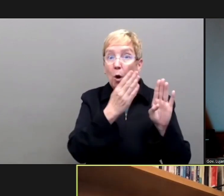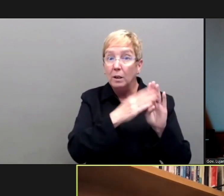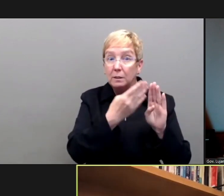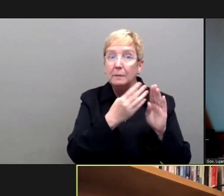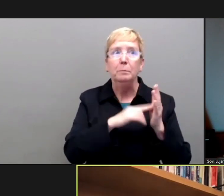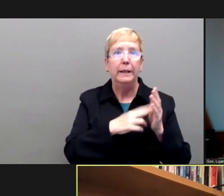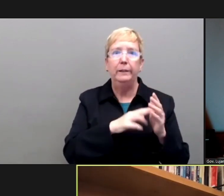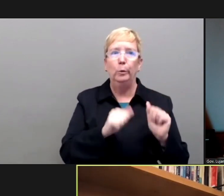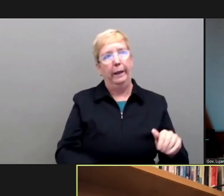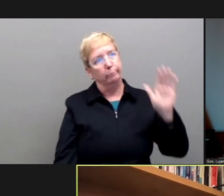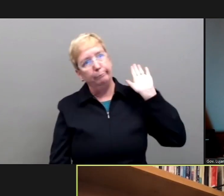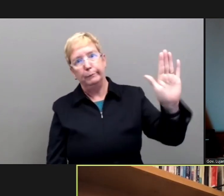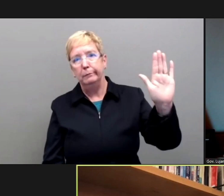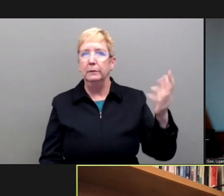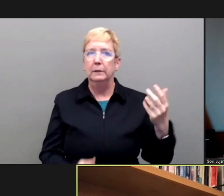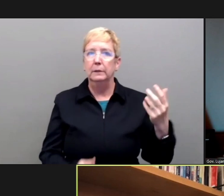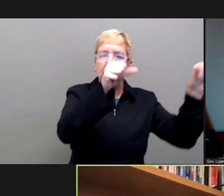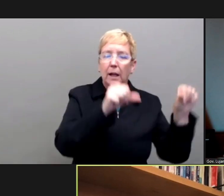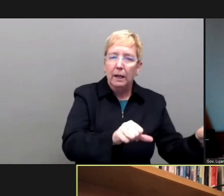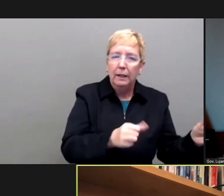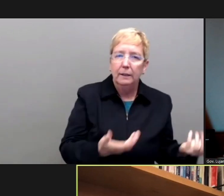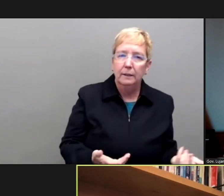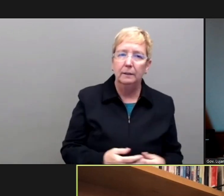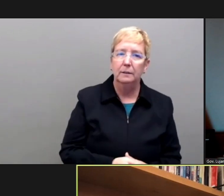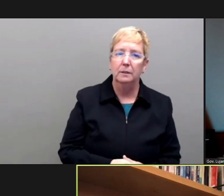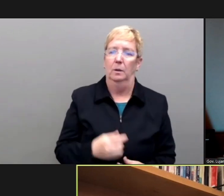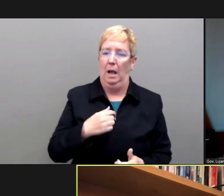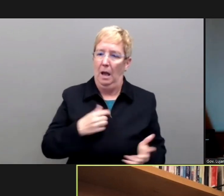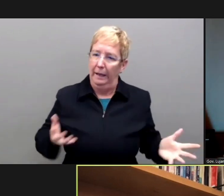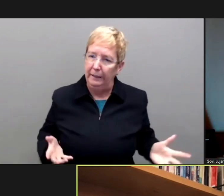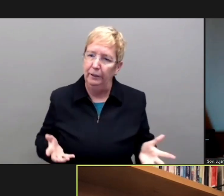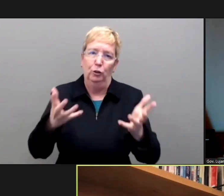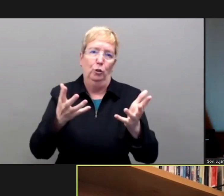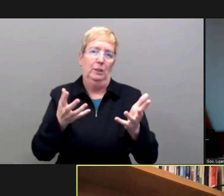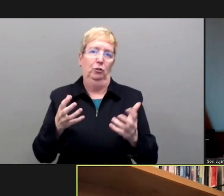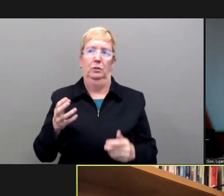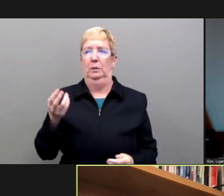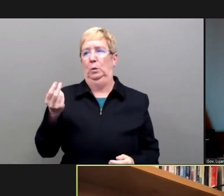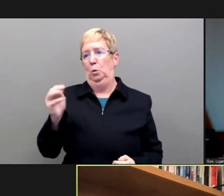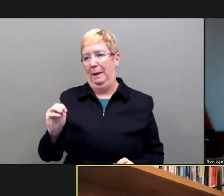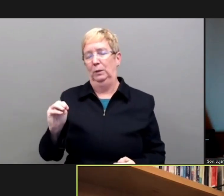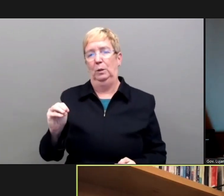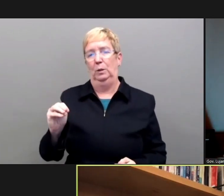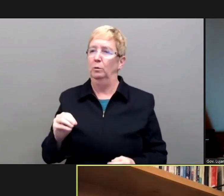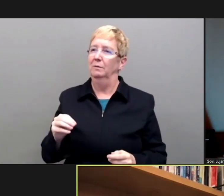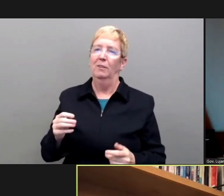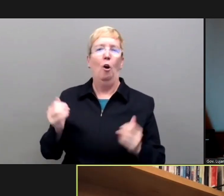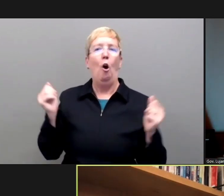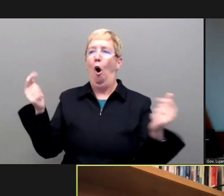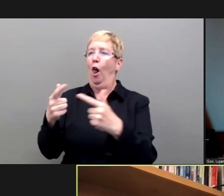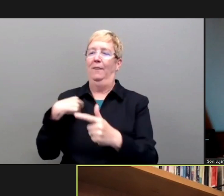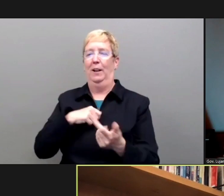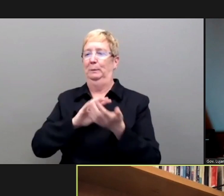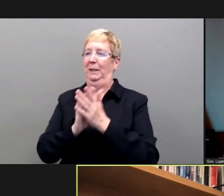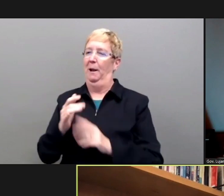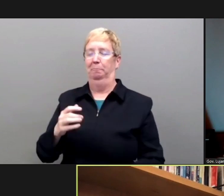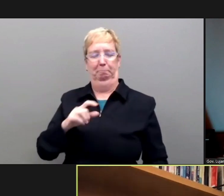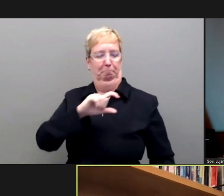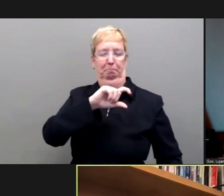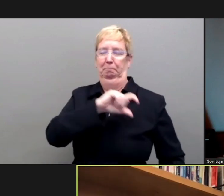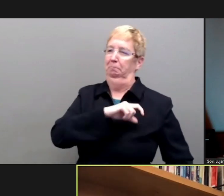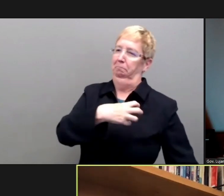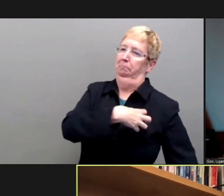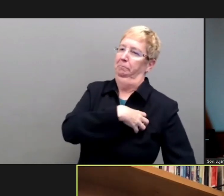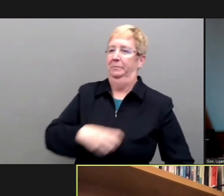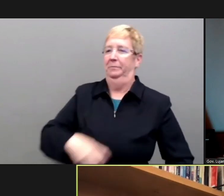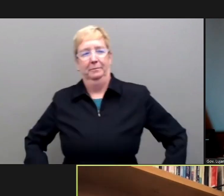place to hang a sign. And so I'd really encourage everyone in New Mexico to deputize themselves as protecting